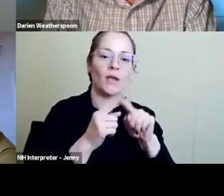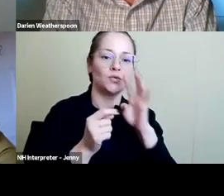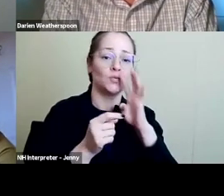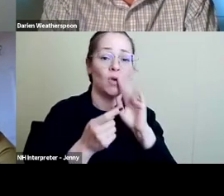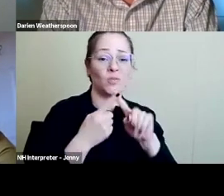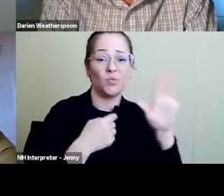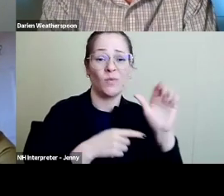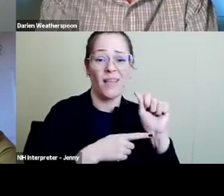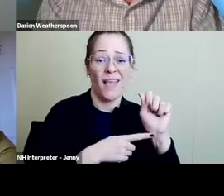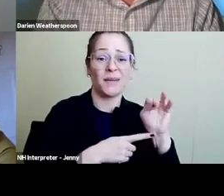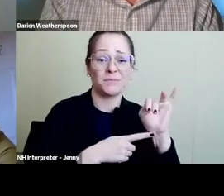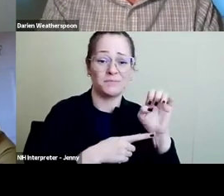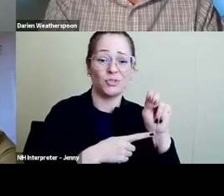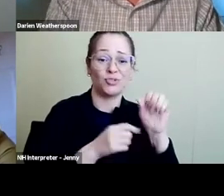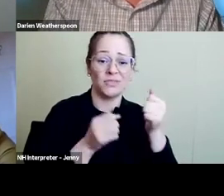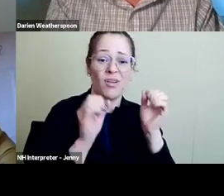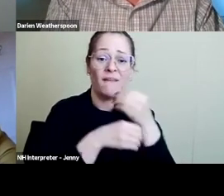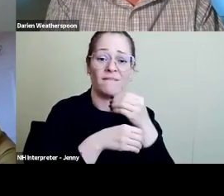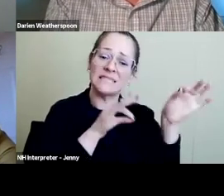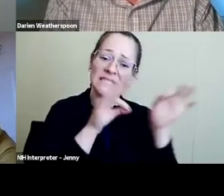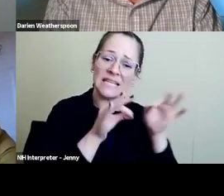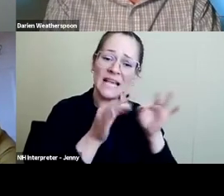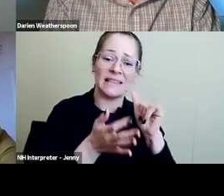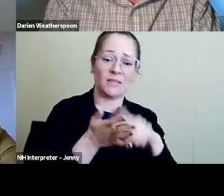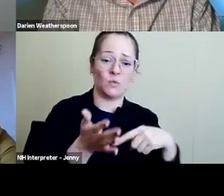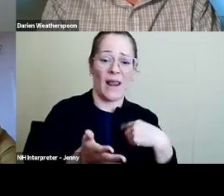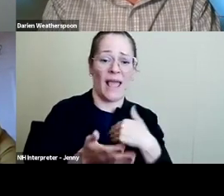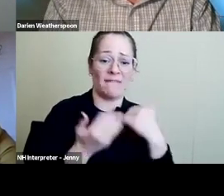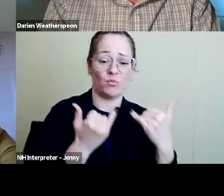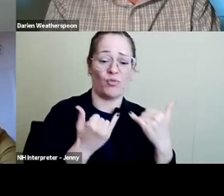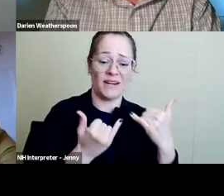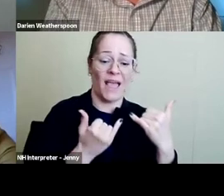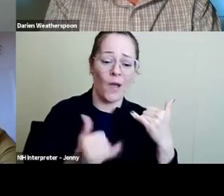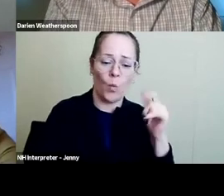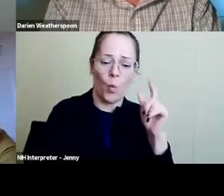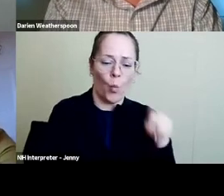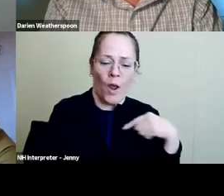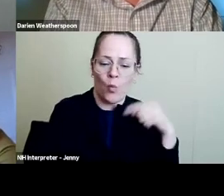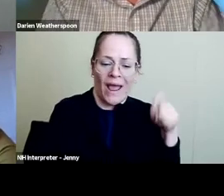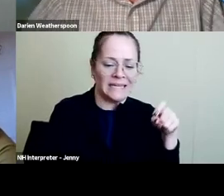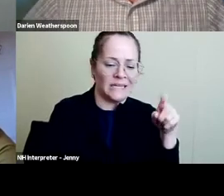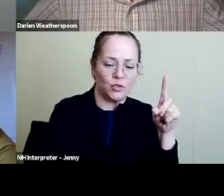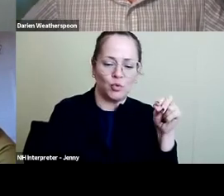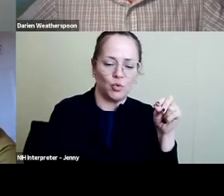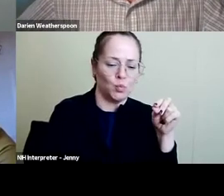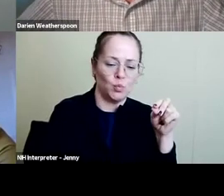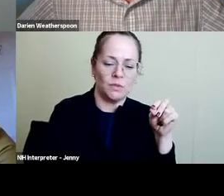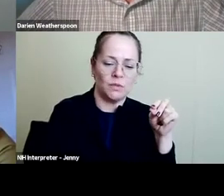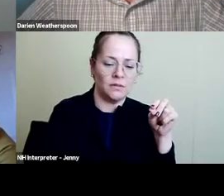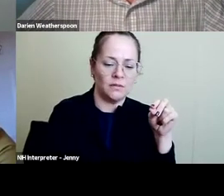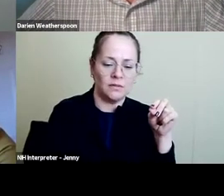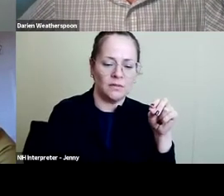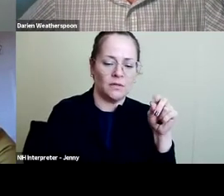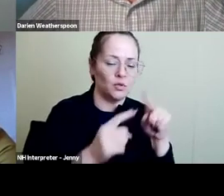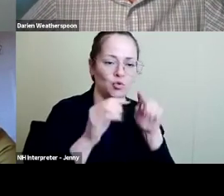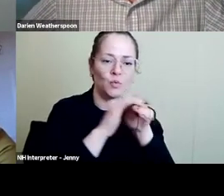admissions offices and saying, you know, this is what I have right now. Like, what do I need to do to get in? And I